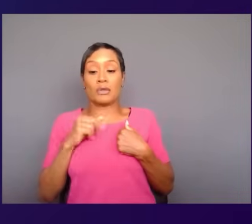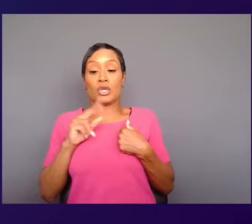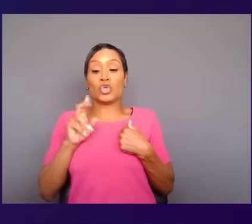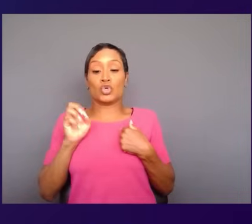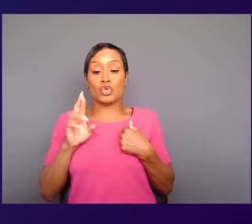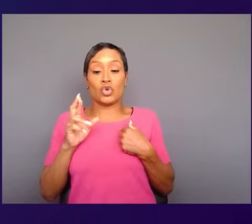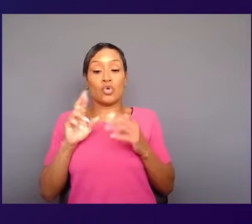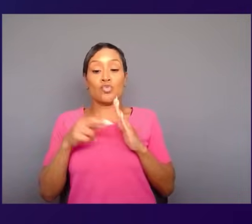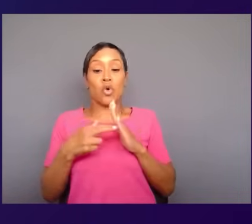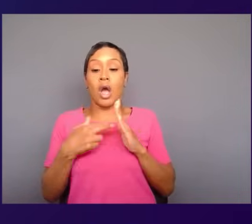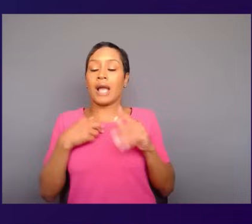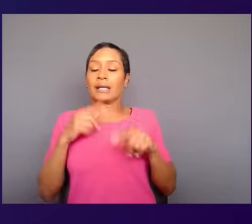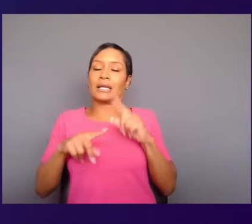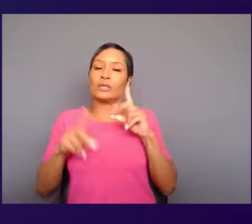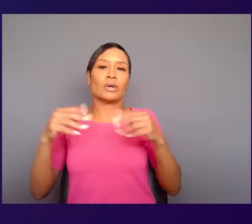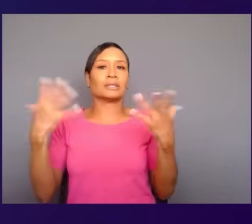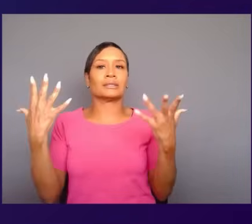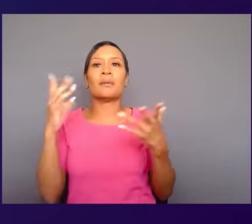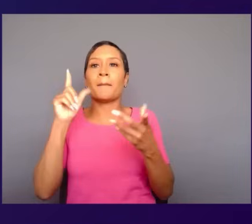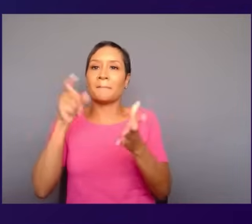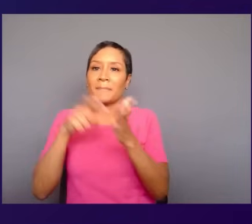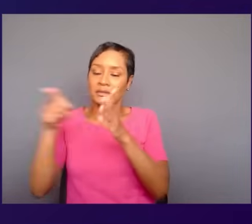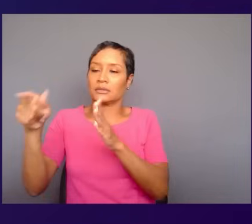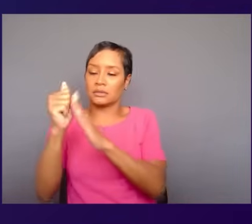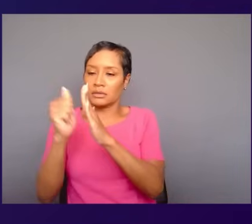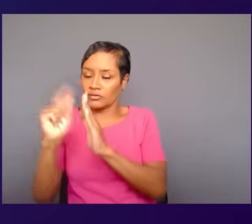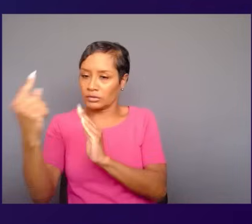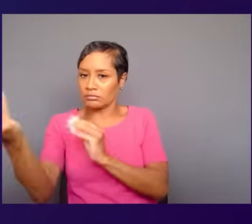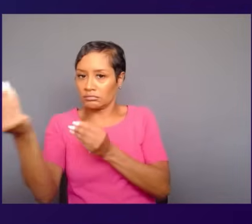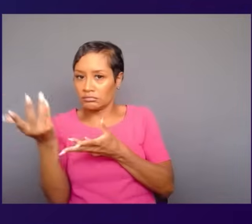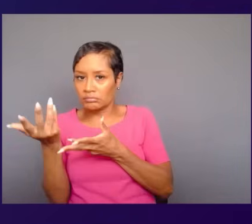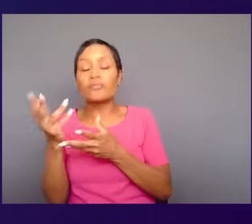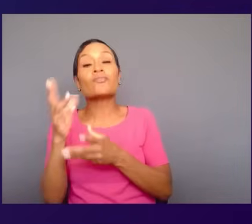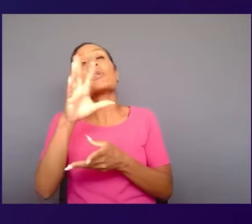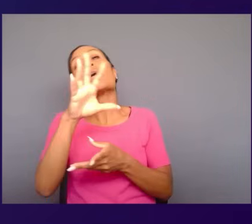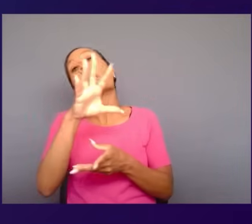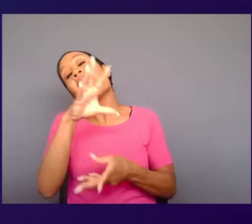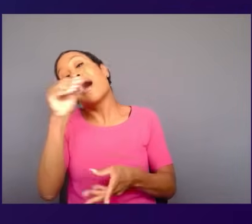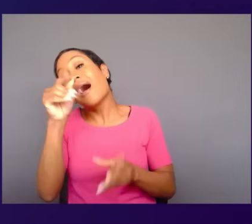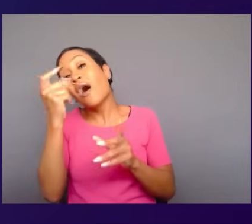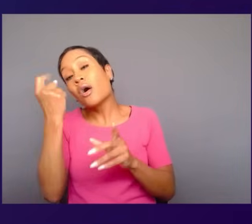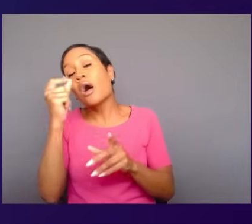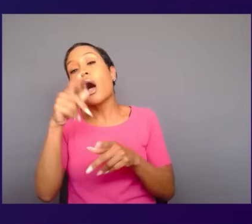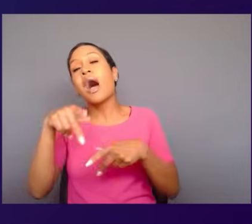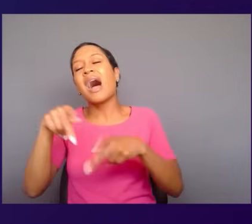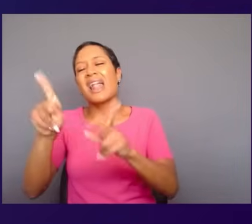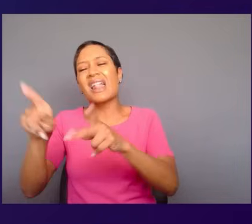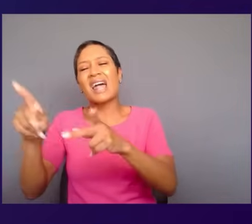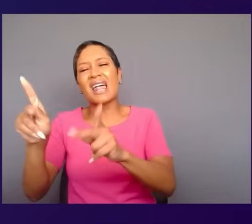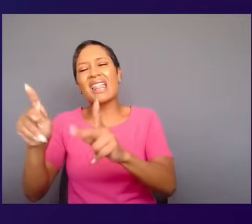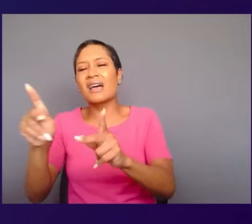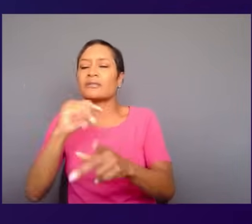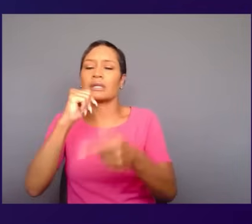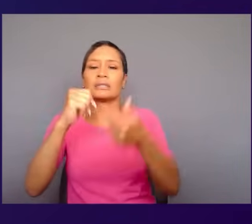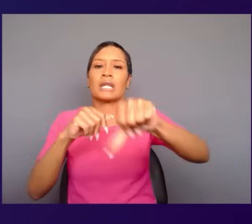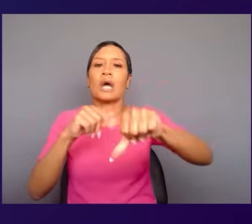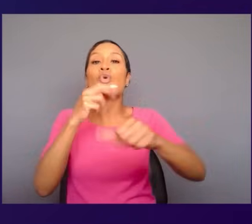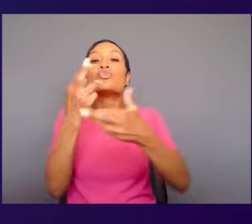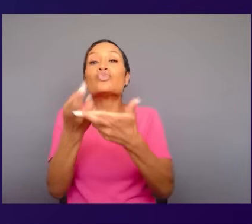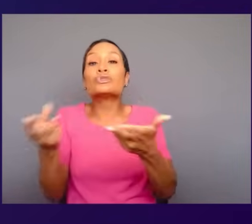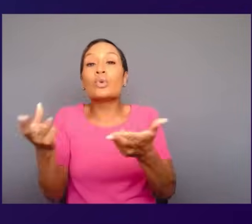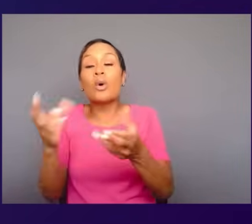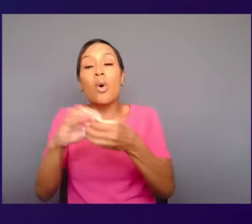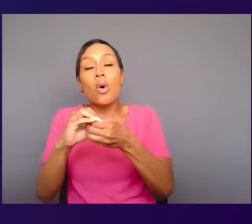account doesn't allow. But then we also want to make sure that you are always allowed and not denied access by the resource owner. In S3's